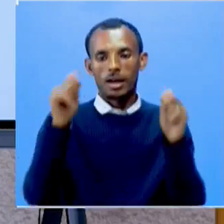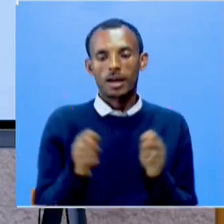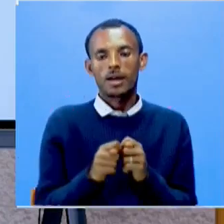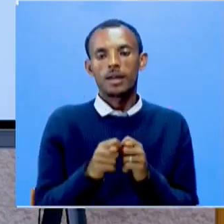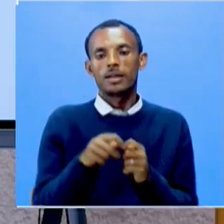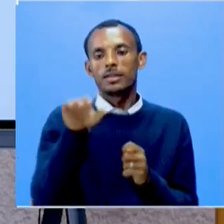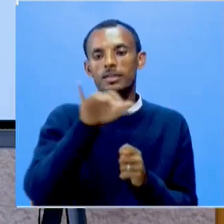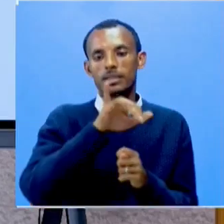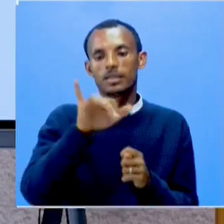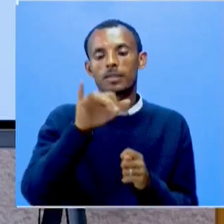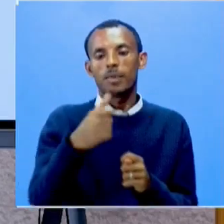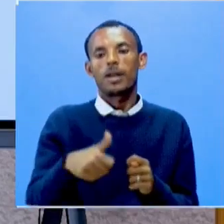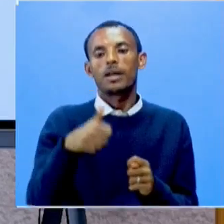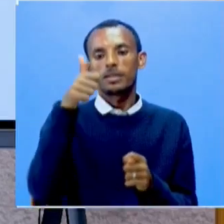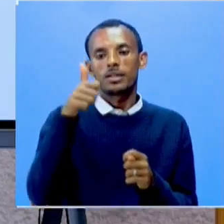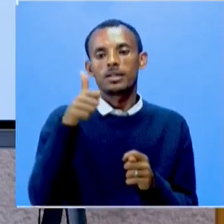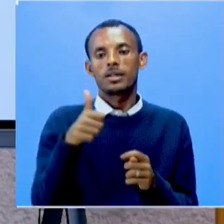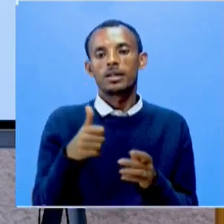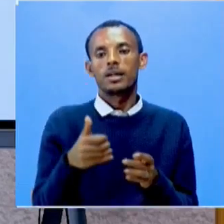Let's write the order.